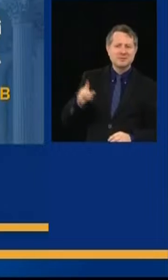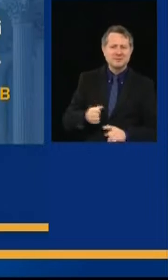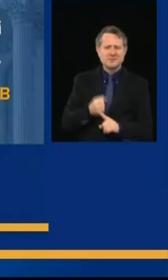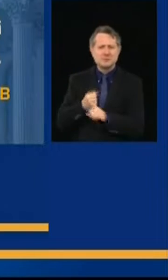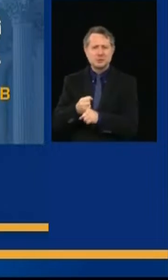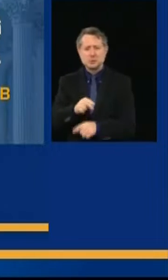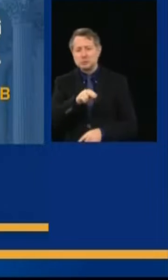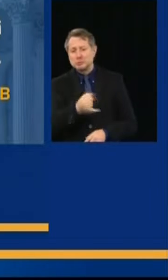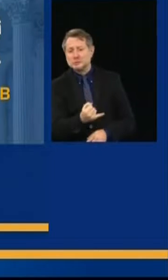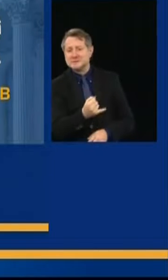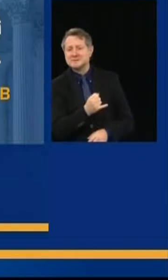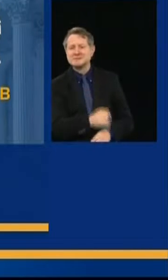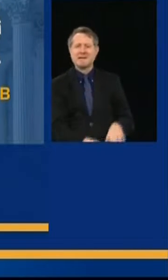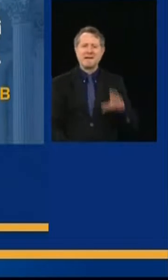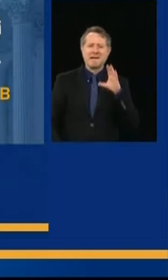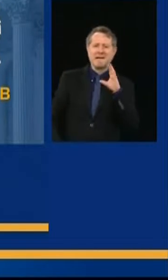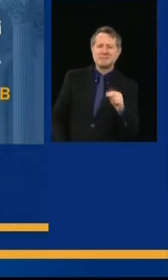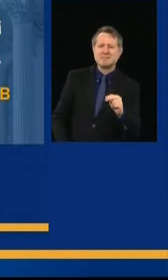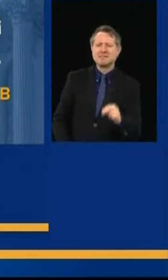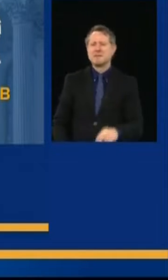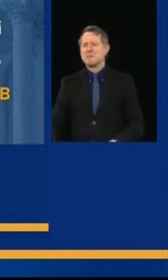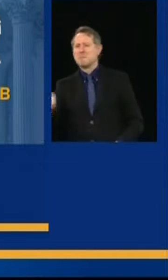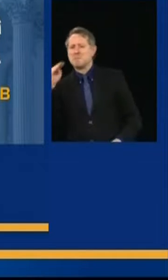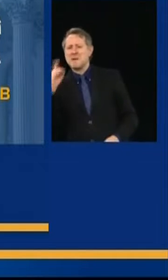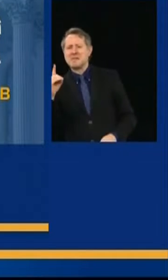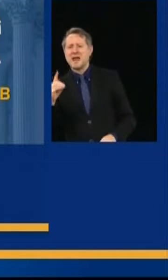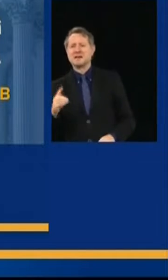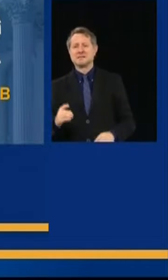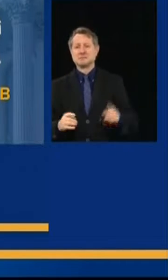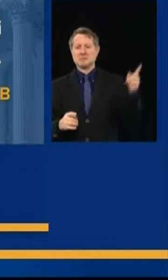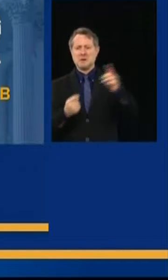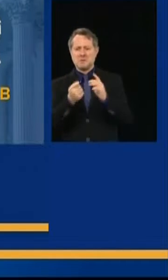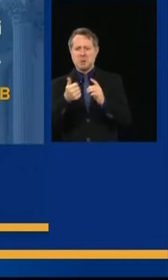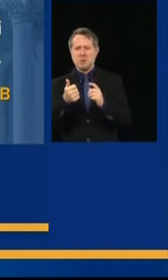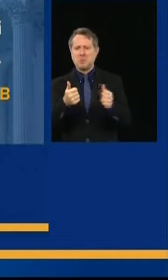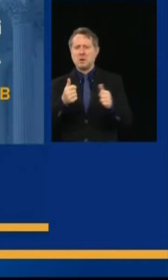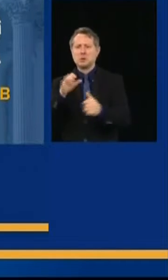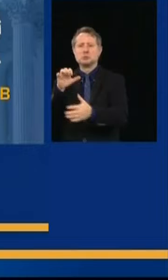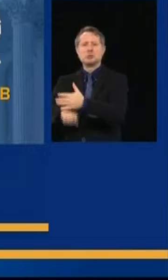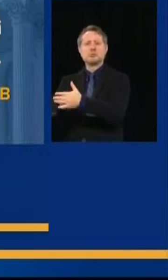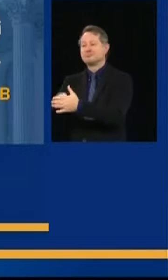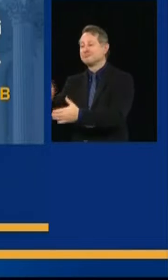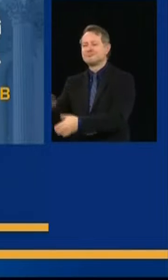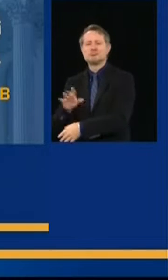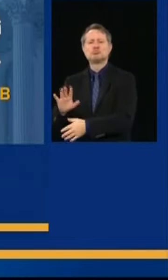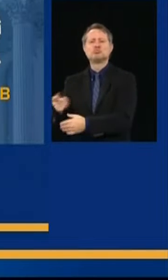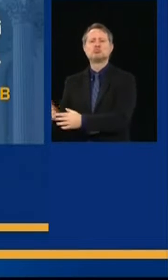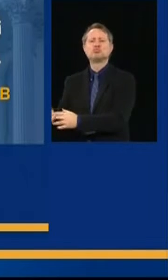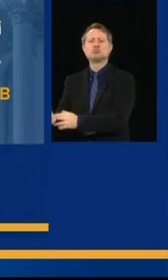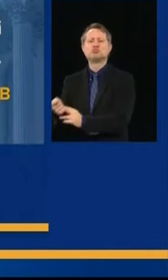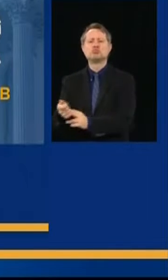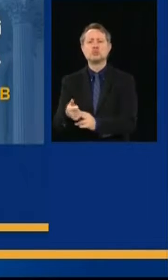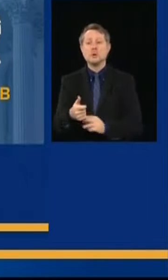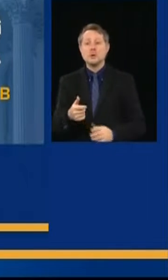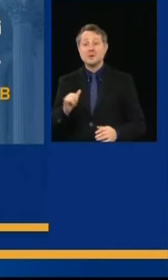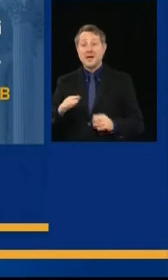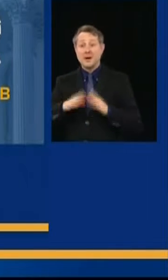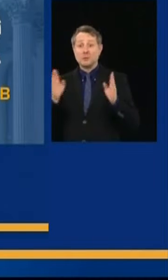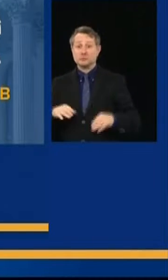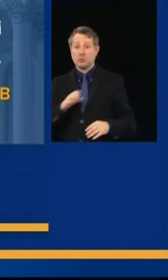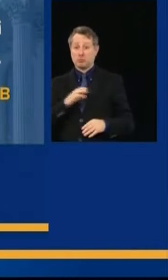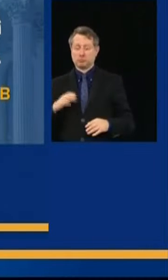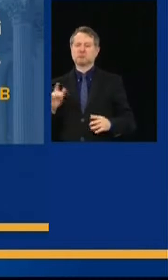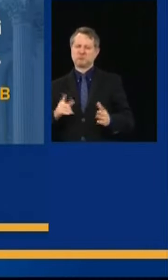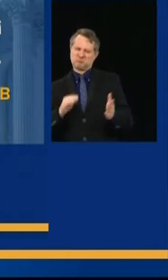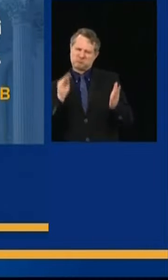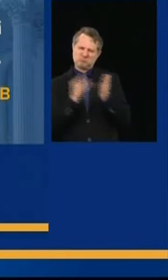Maryland. That is repealed in this bill that the House put in. It's the single best piece